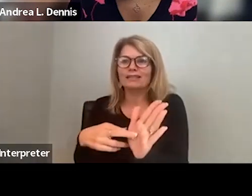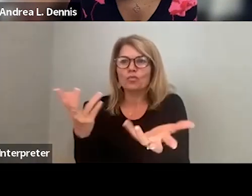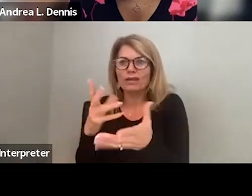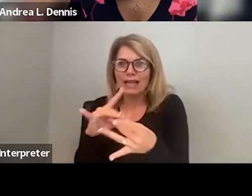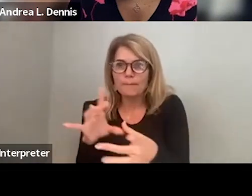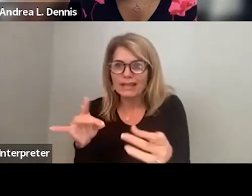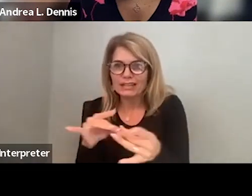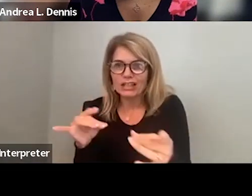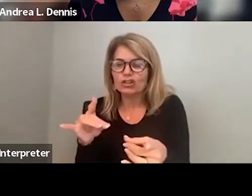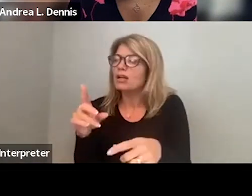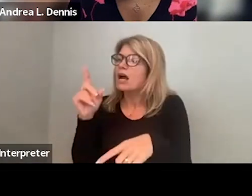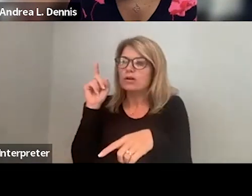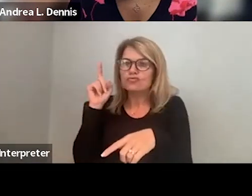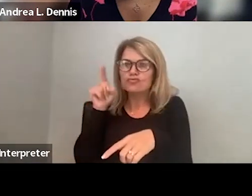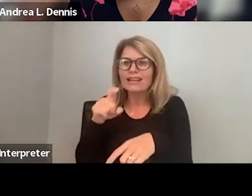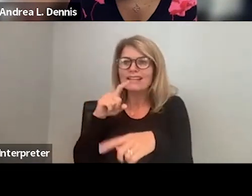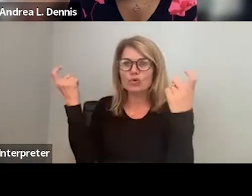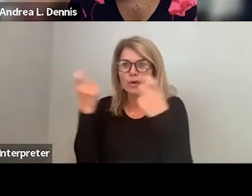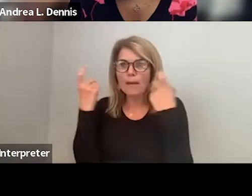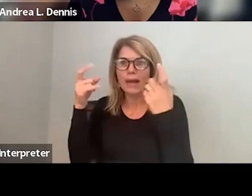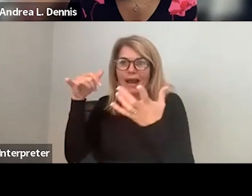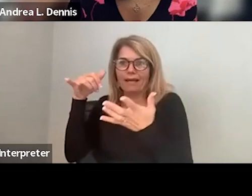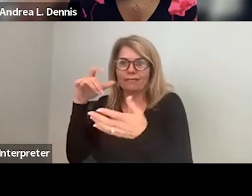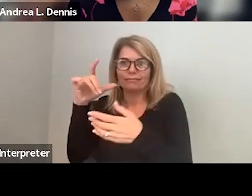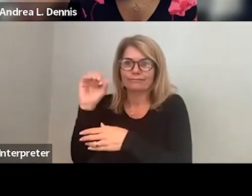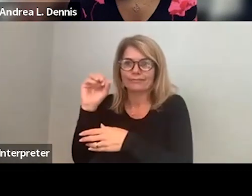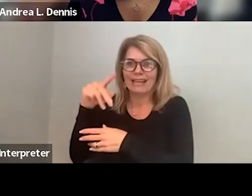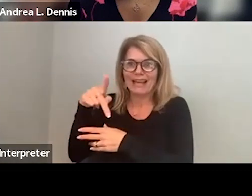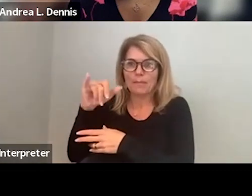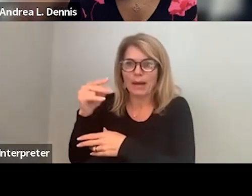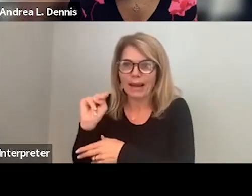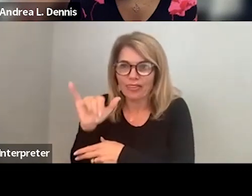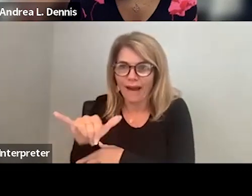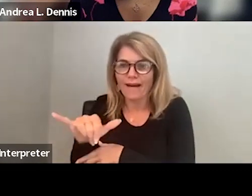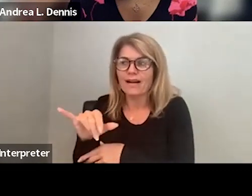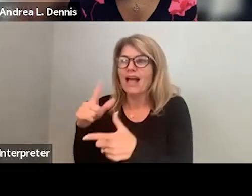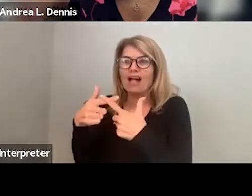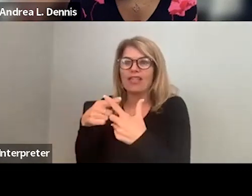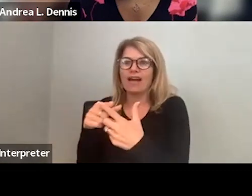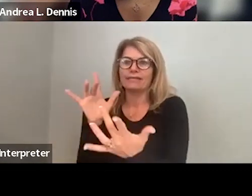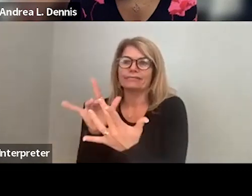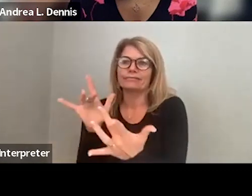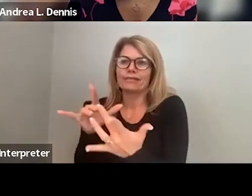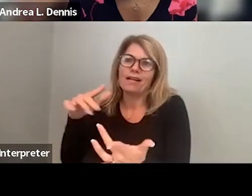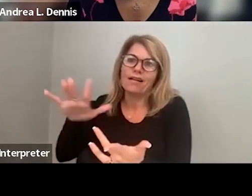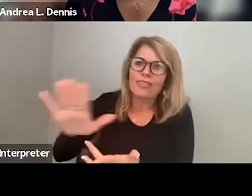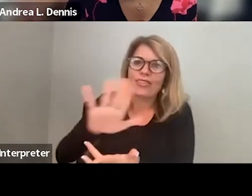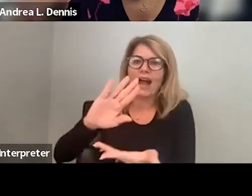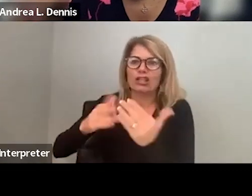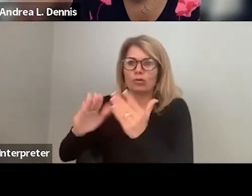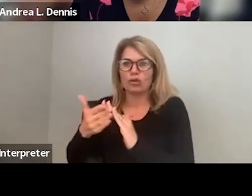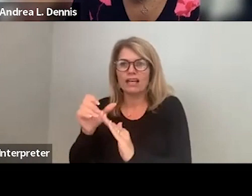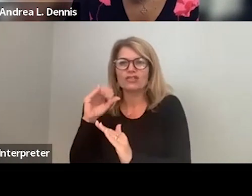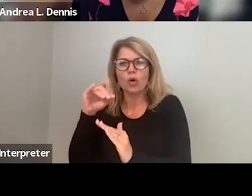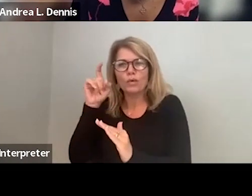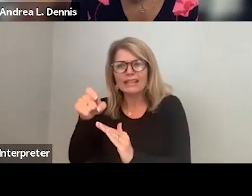then a campaign has to really be launched to reach all the folks that need to be reached. And so I think there's more work to be done articulating